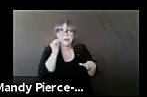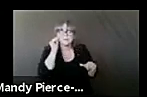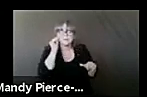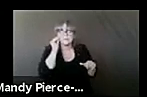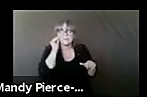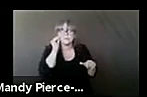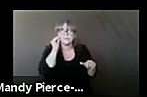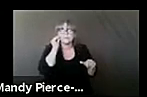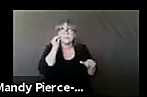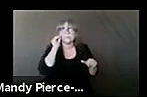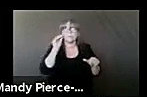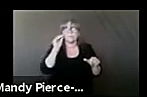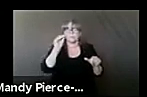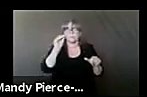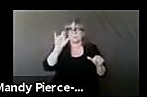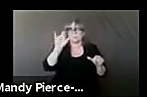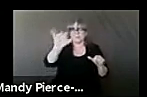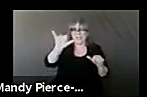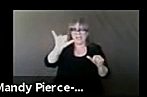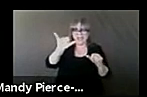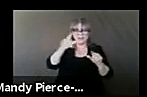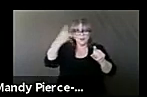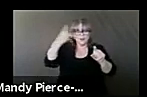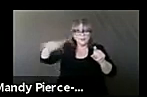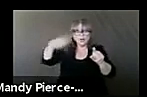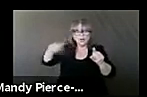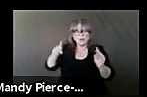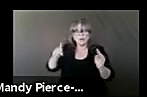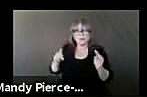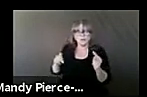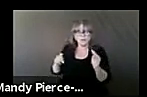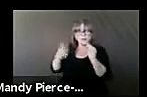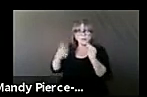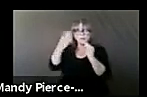purple, blue, and orange lines.